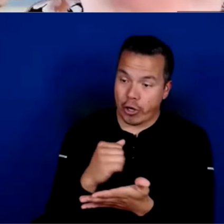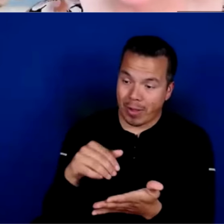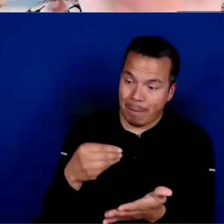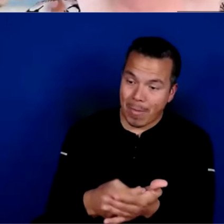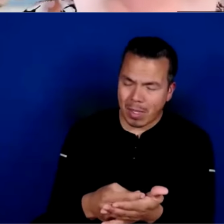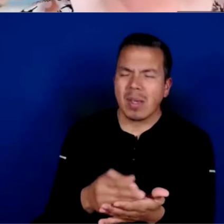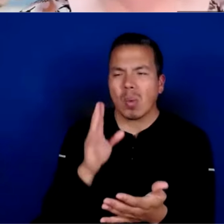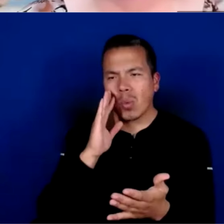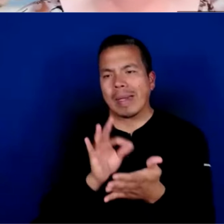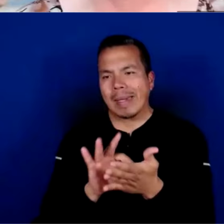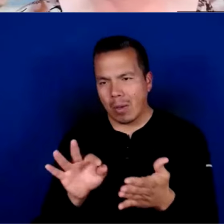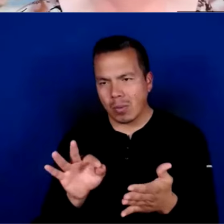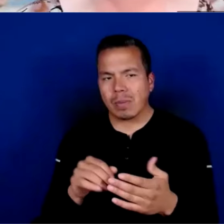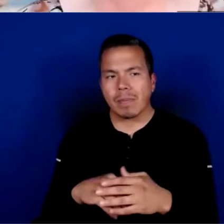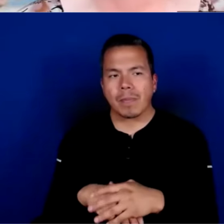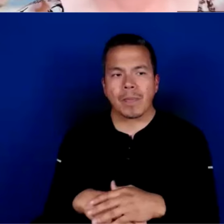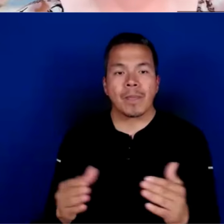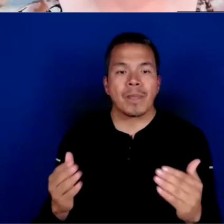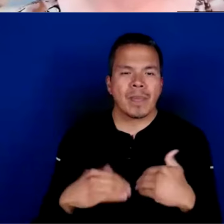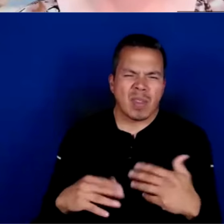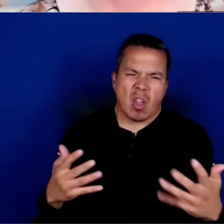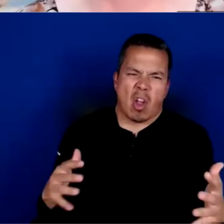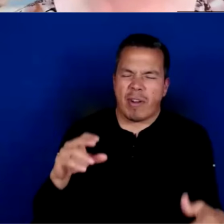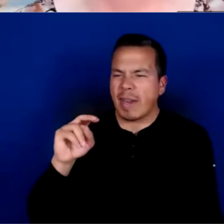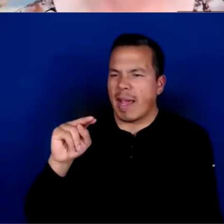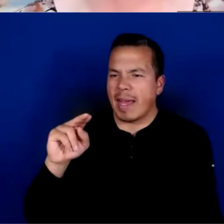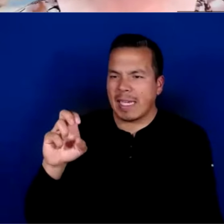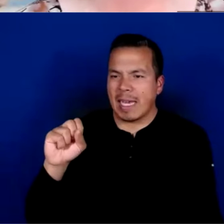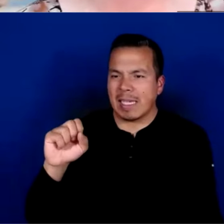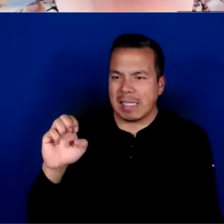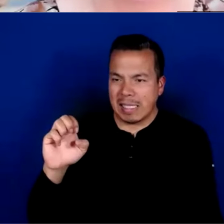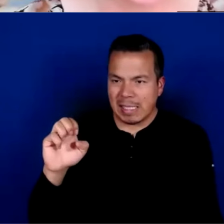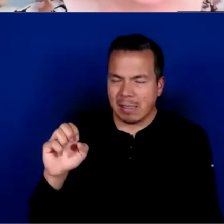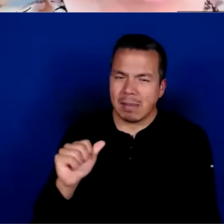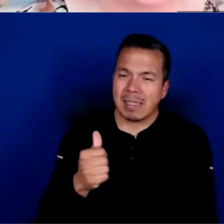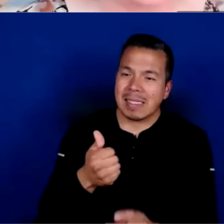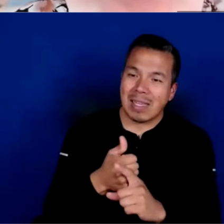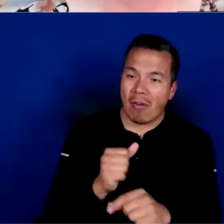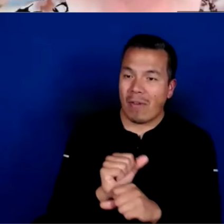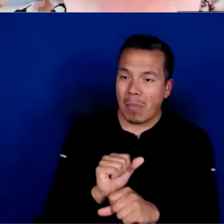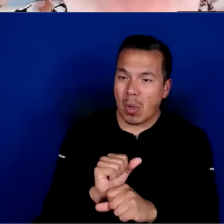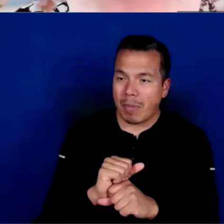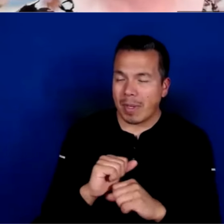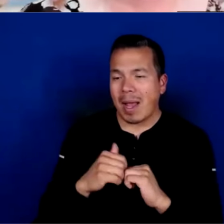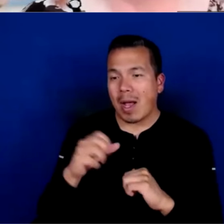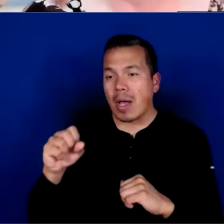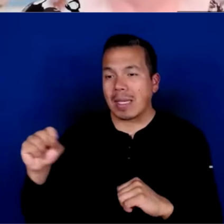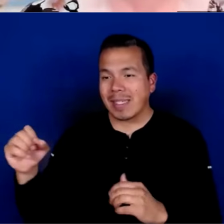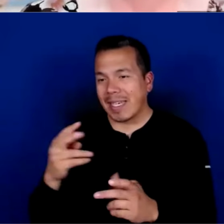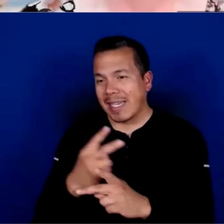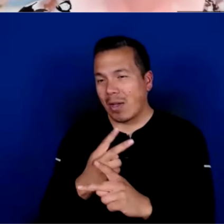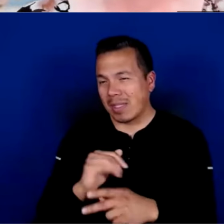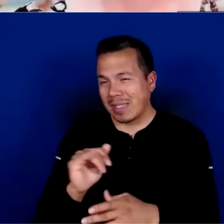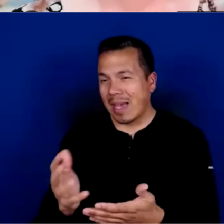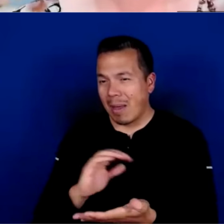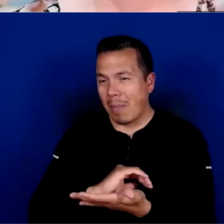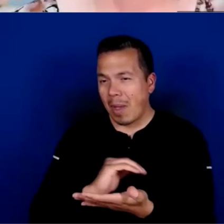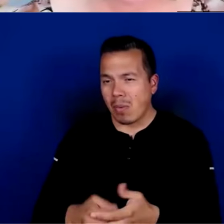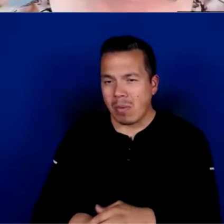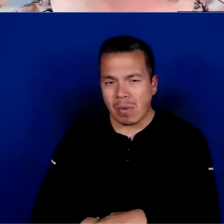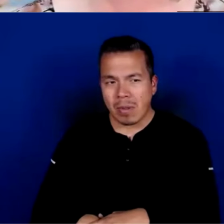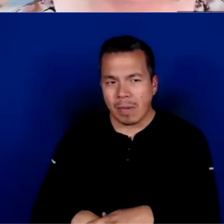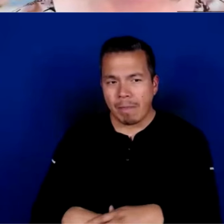We already talked about net earnings from self-employment and how Social Security calculates that income.